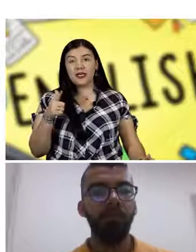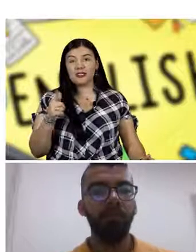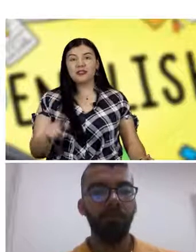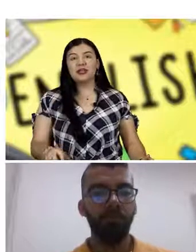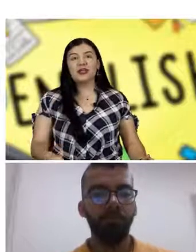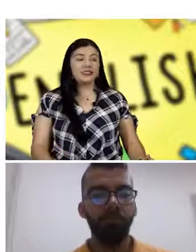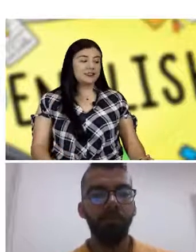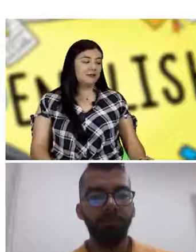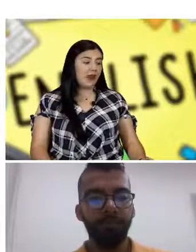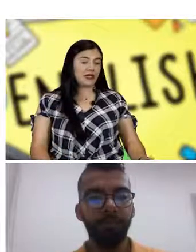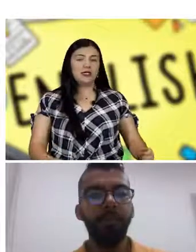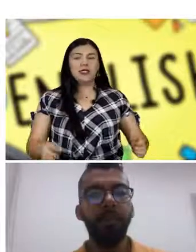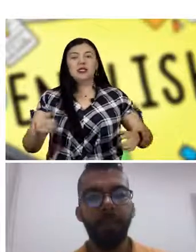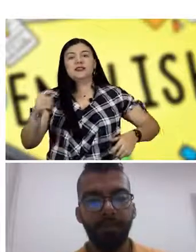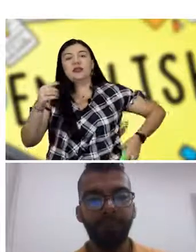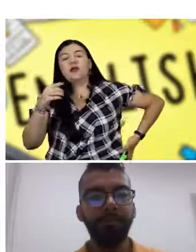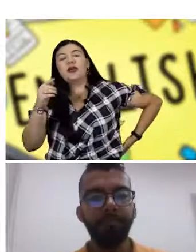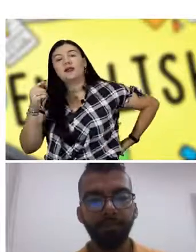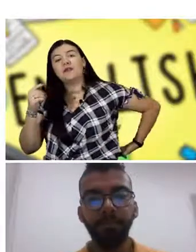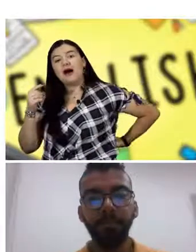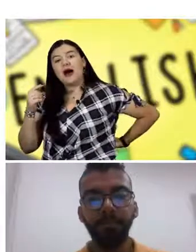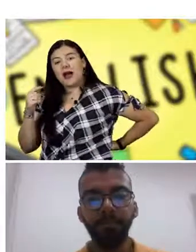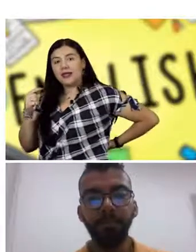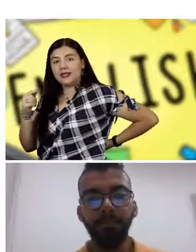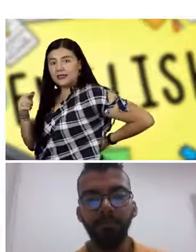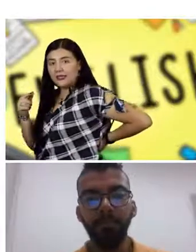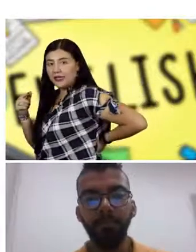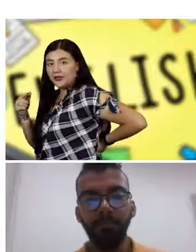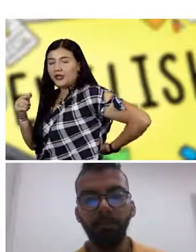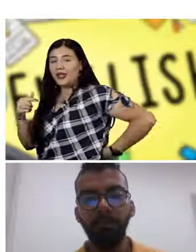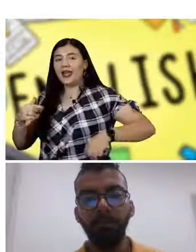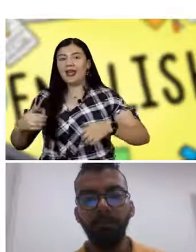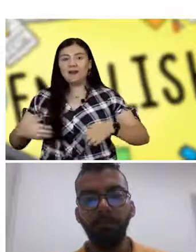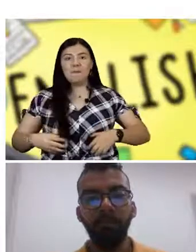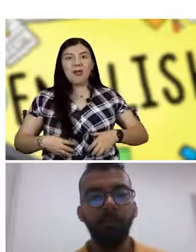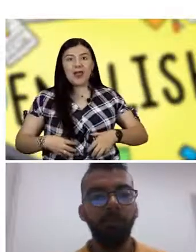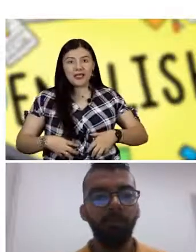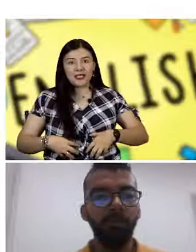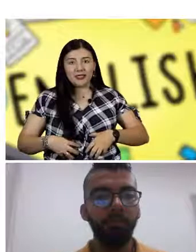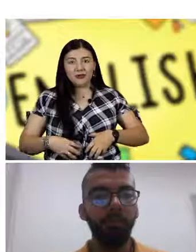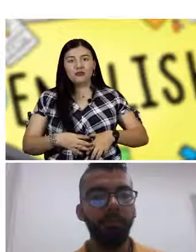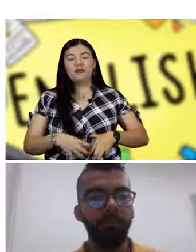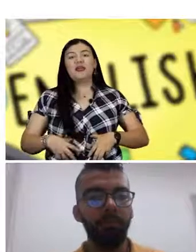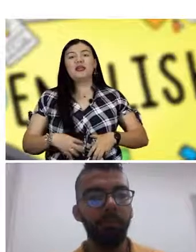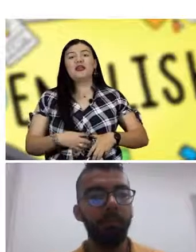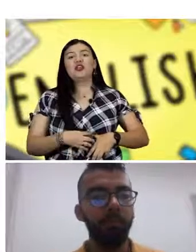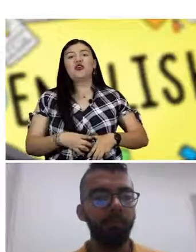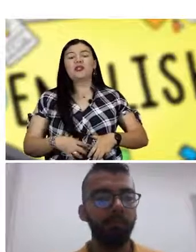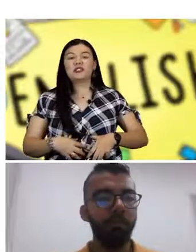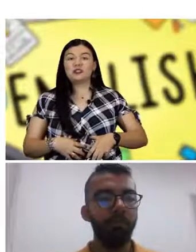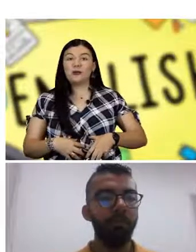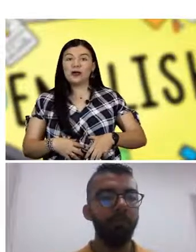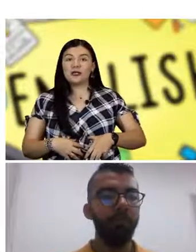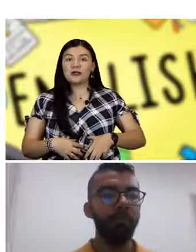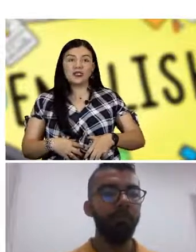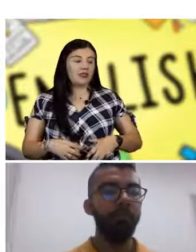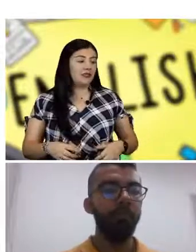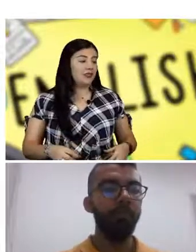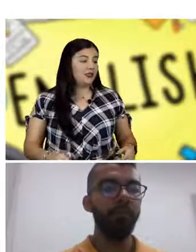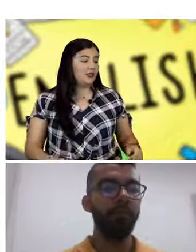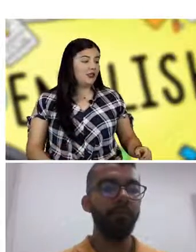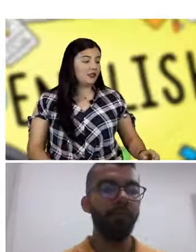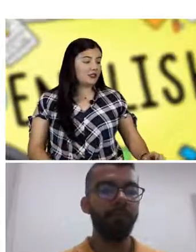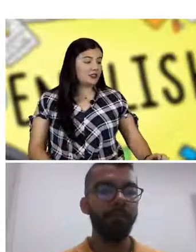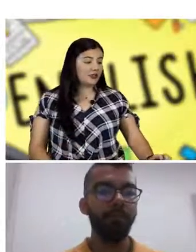your body. So that is back. So we got back here, and belly would be your stomach,